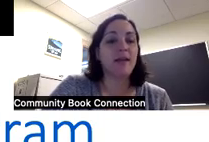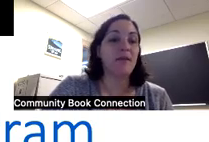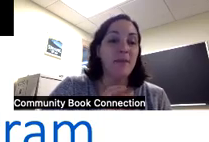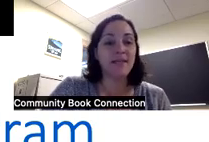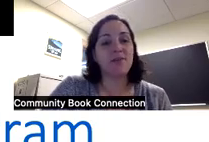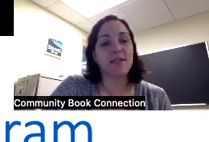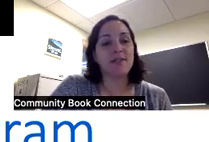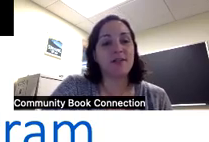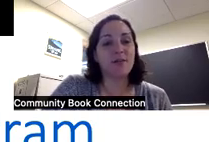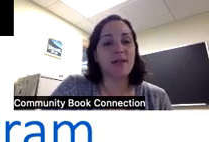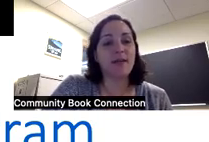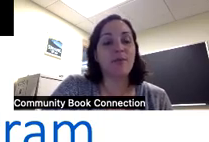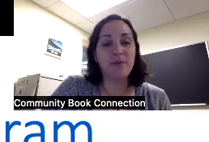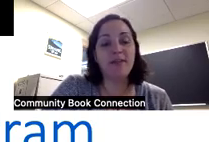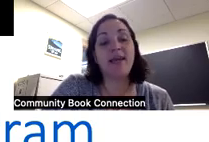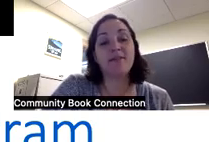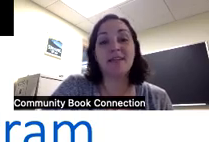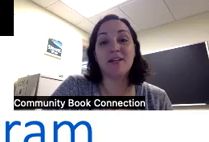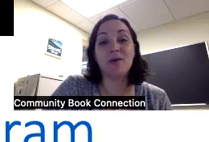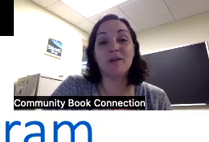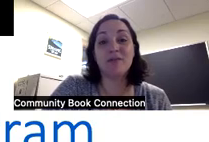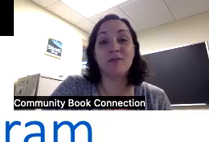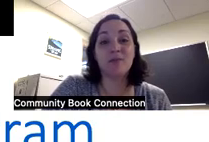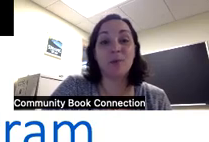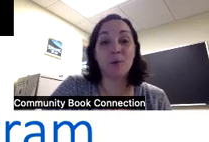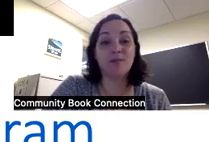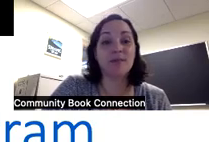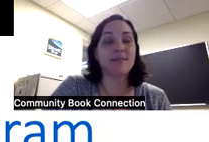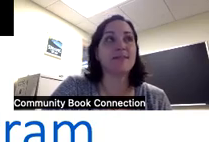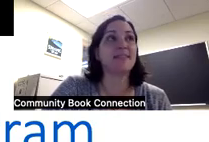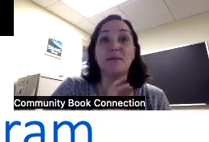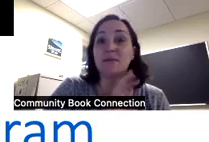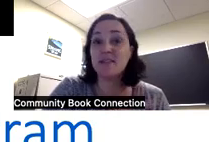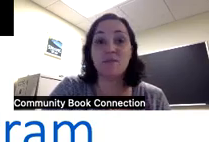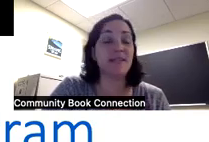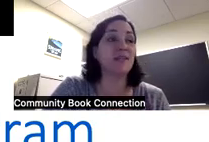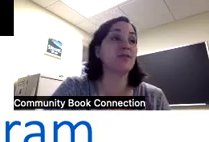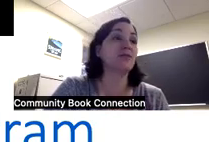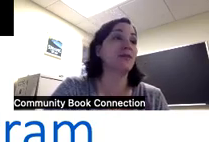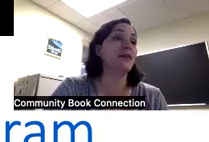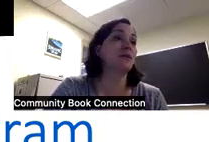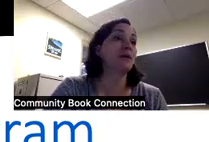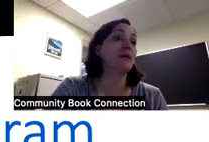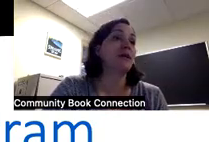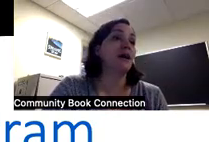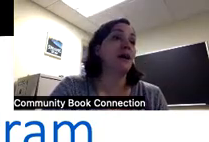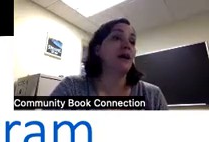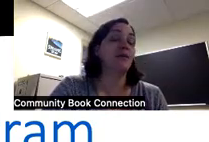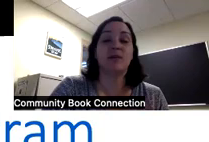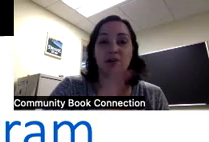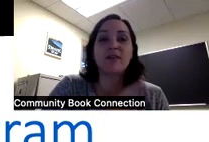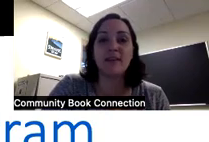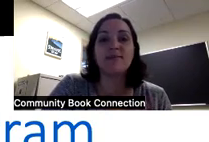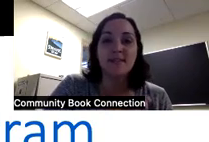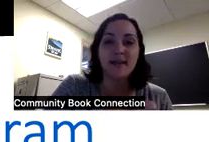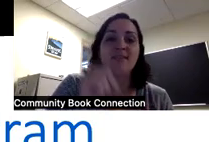at many strategies, including improving the habitat quality for corals because sediment can be dangerous to them. There